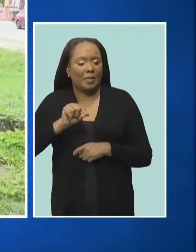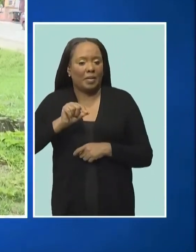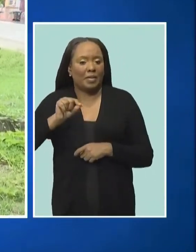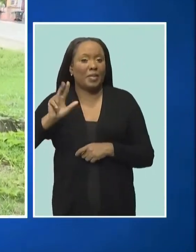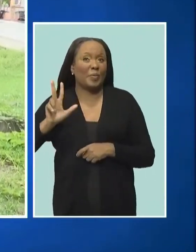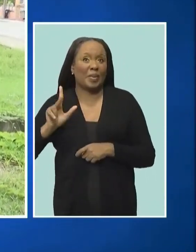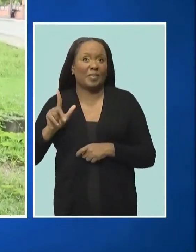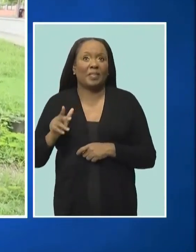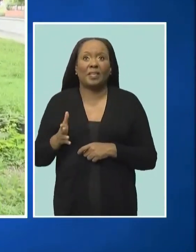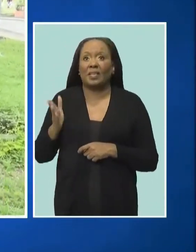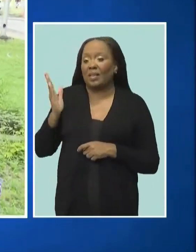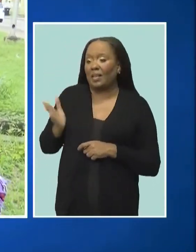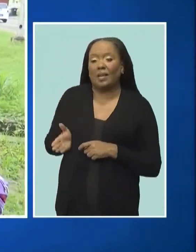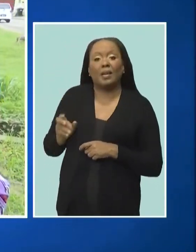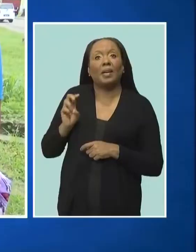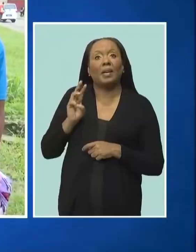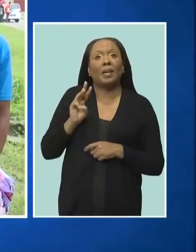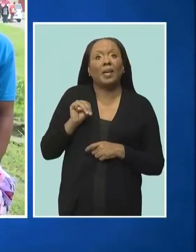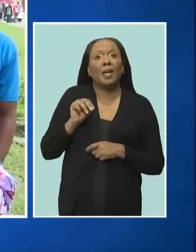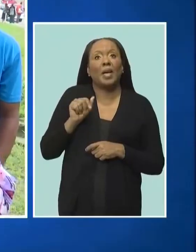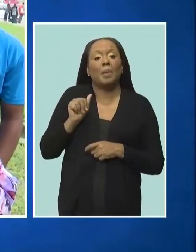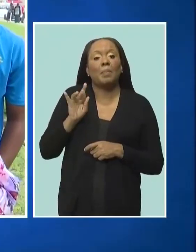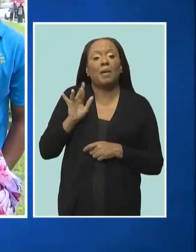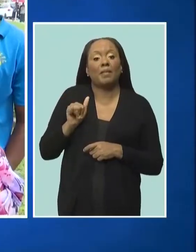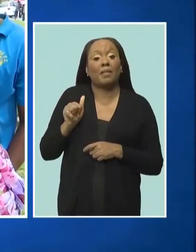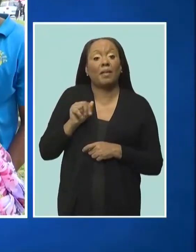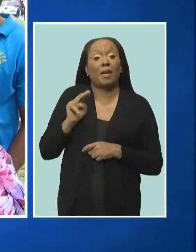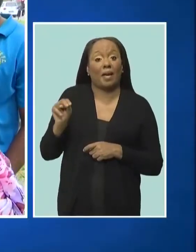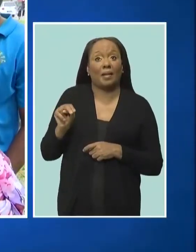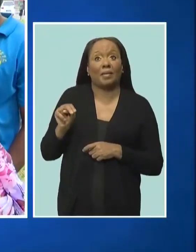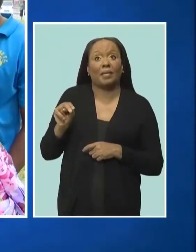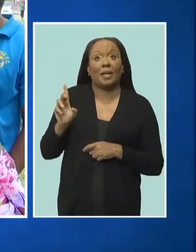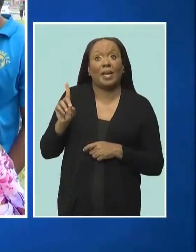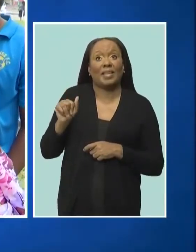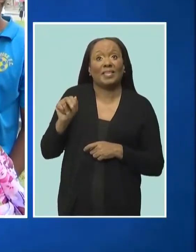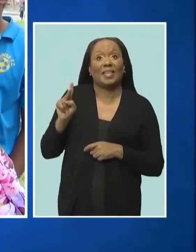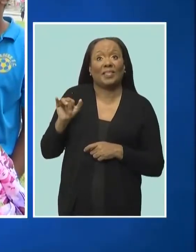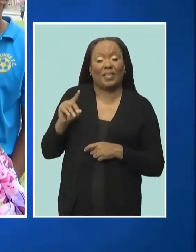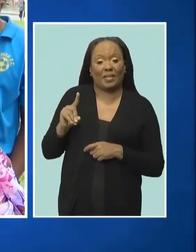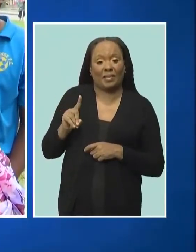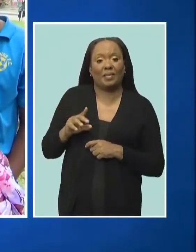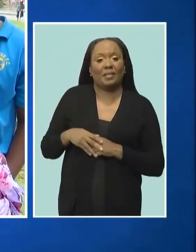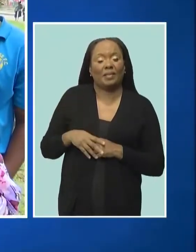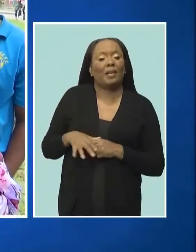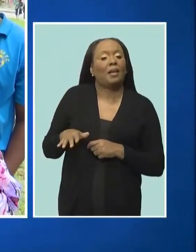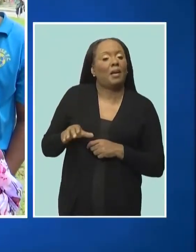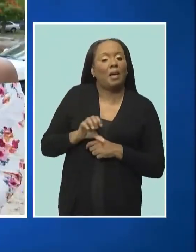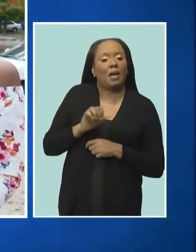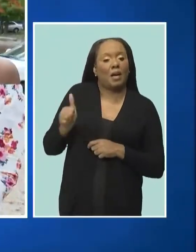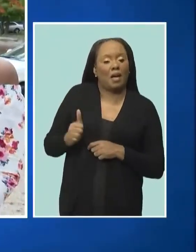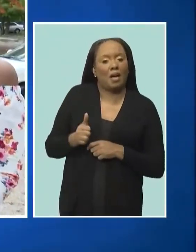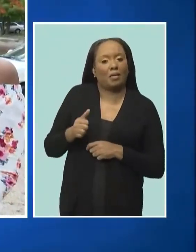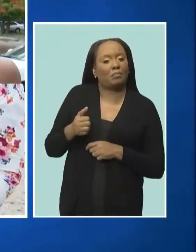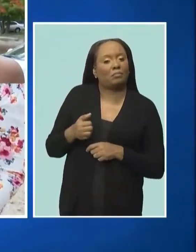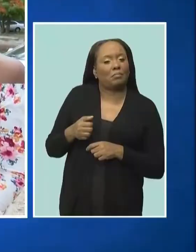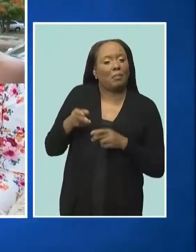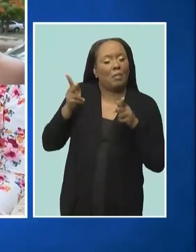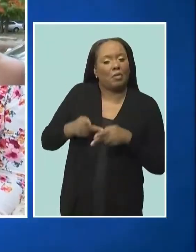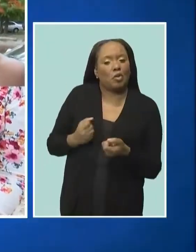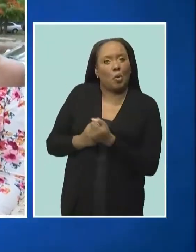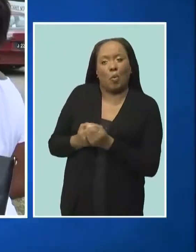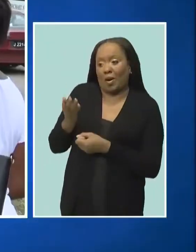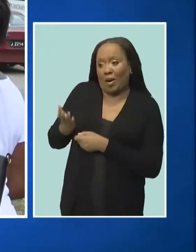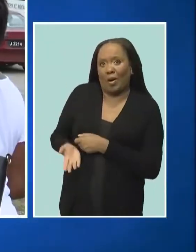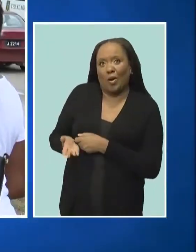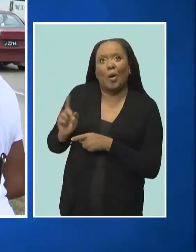this is Miriam David that did exam here also. Miriam was here supporting her at St. Michael when she did exams. The young ones are